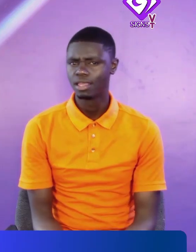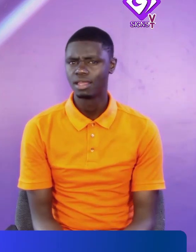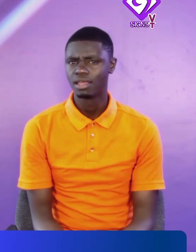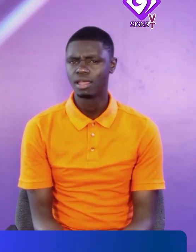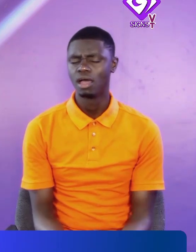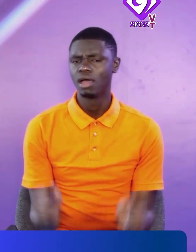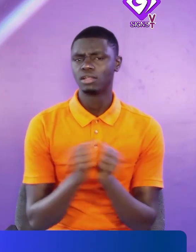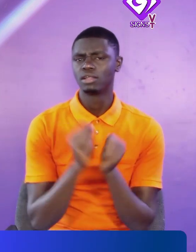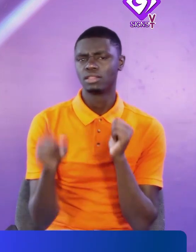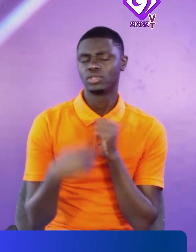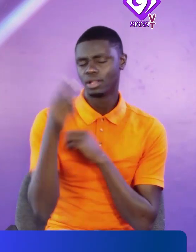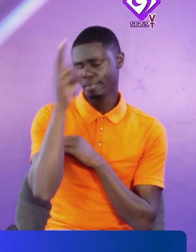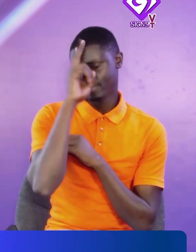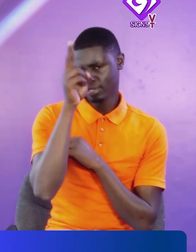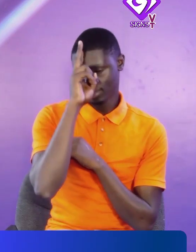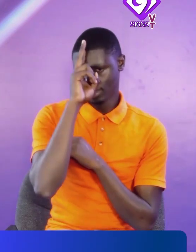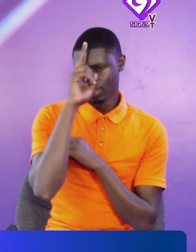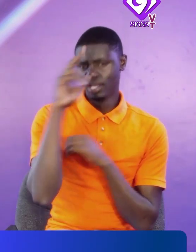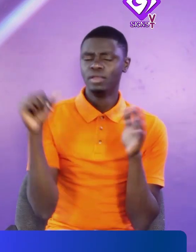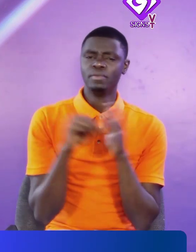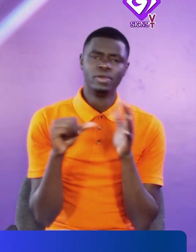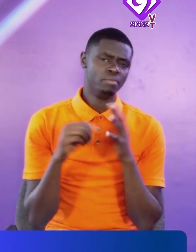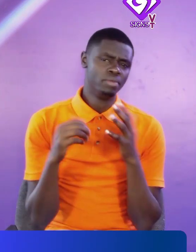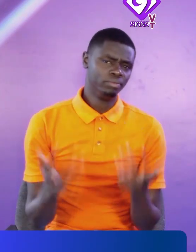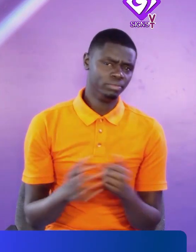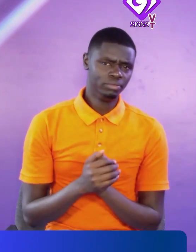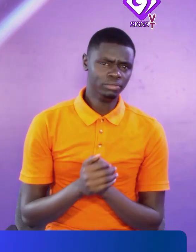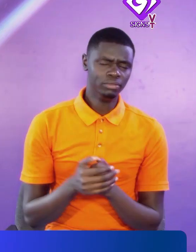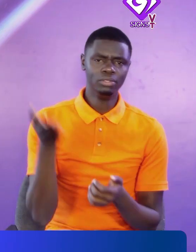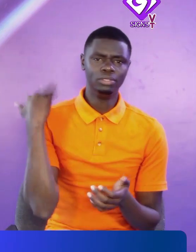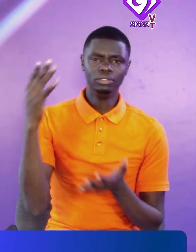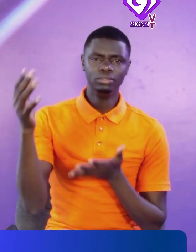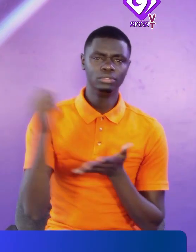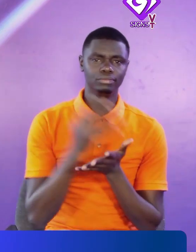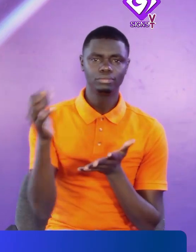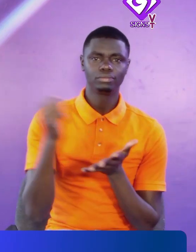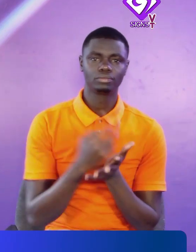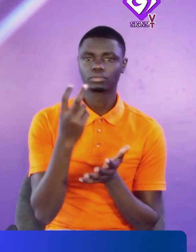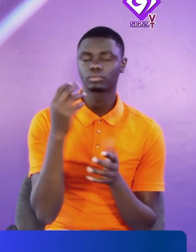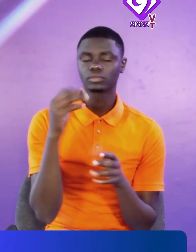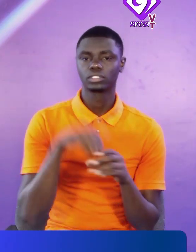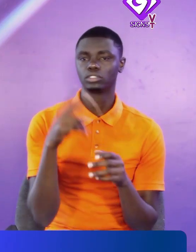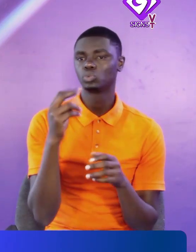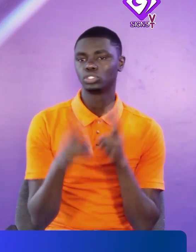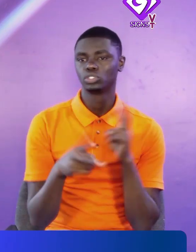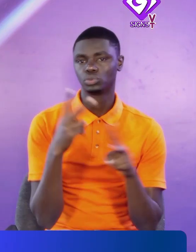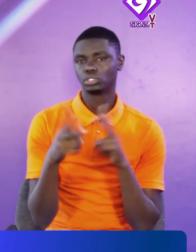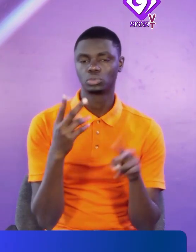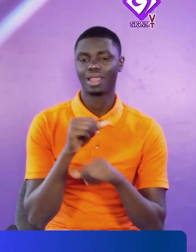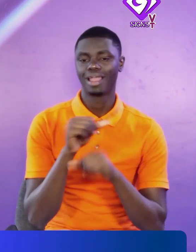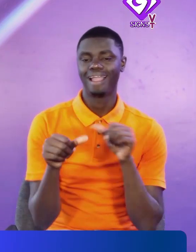10,000 police officers. And the crisis is that the last recruitment was in 2022 under the former